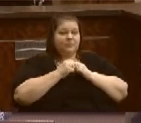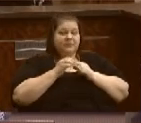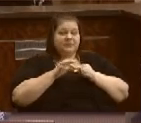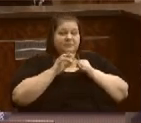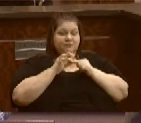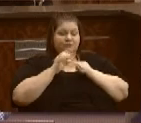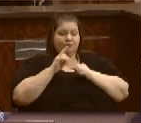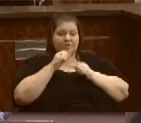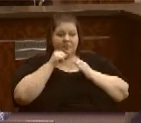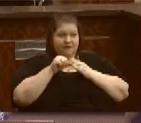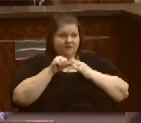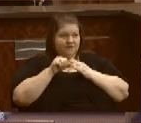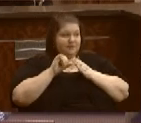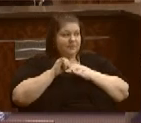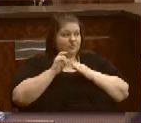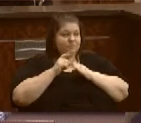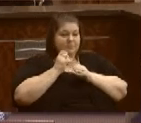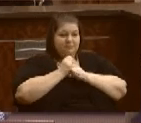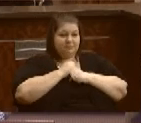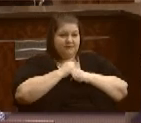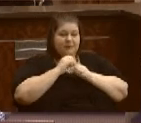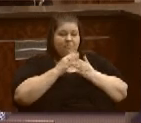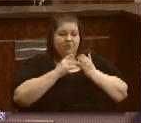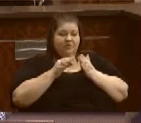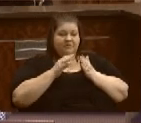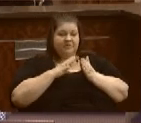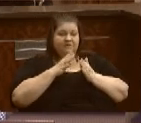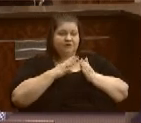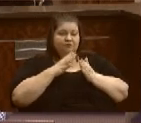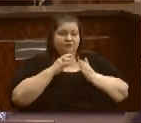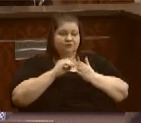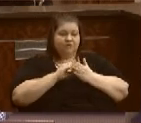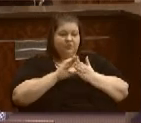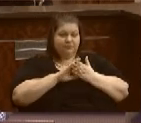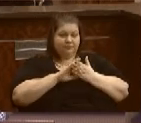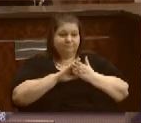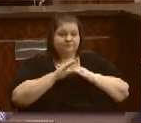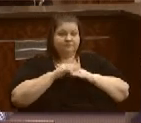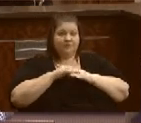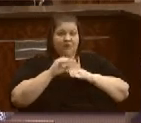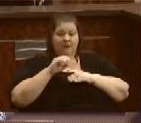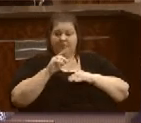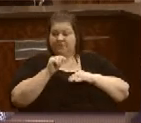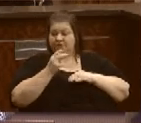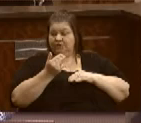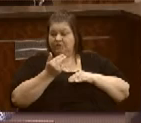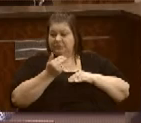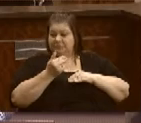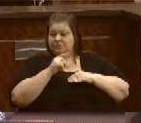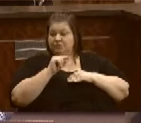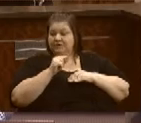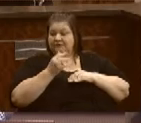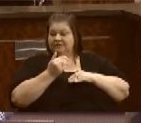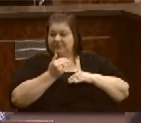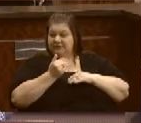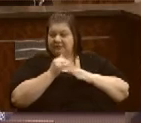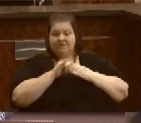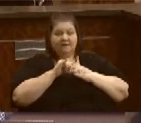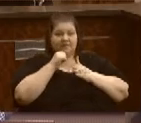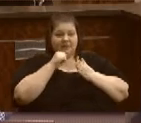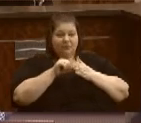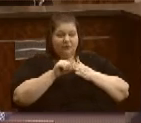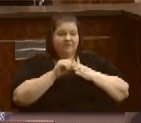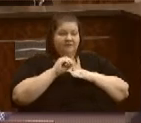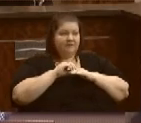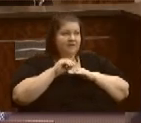one letter, which has been made a part of the official record. Under date of October 13th, 2015, a letter advising of a